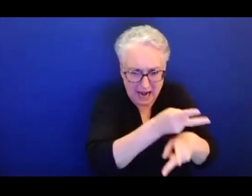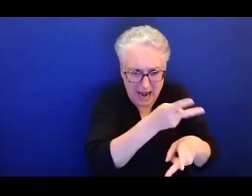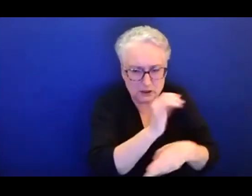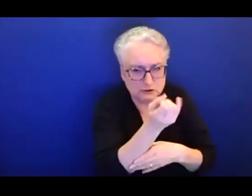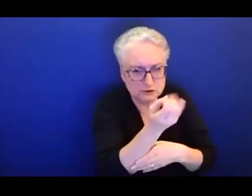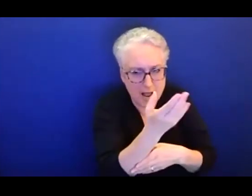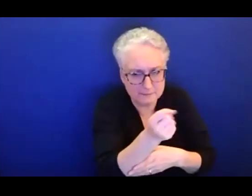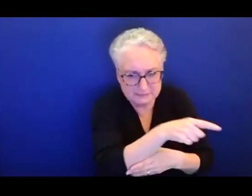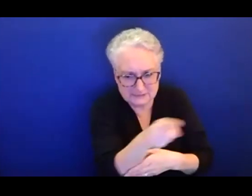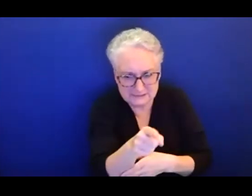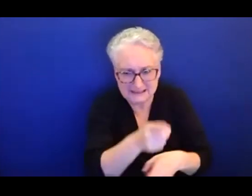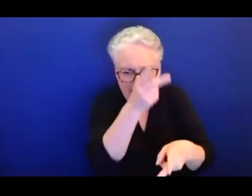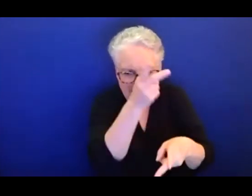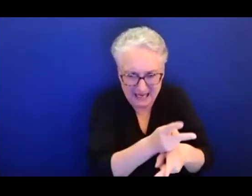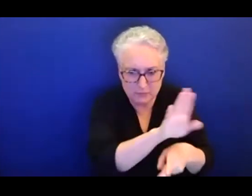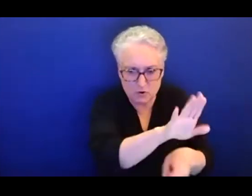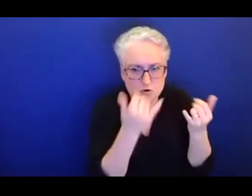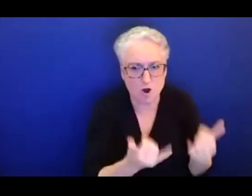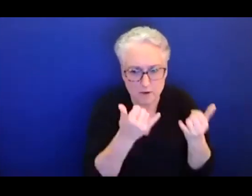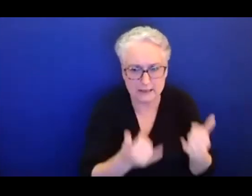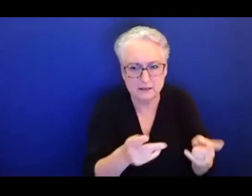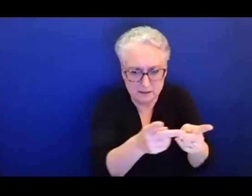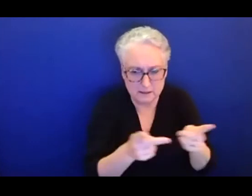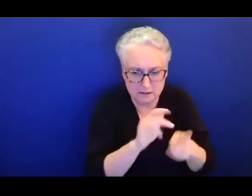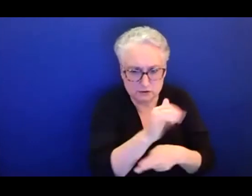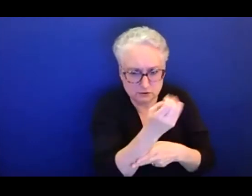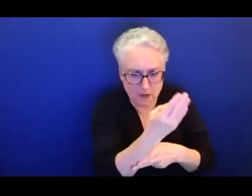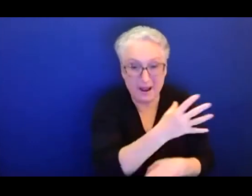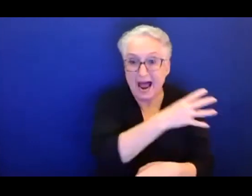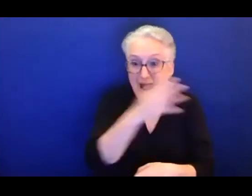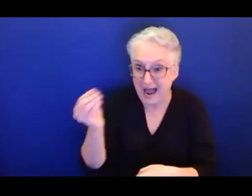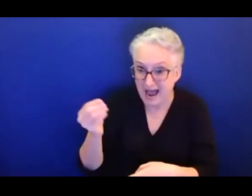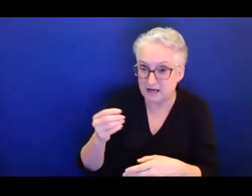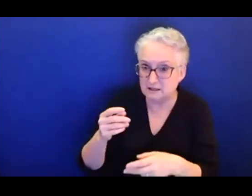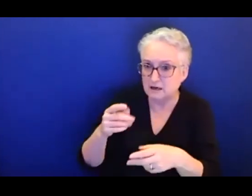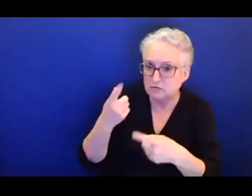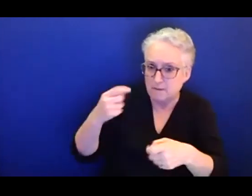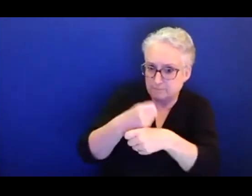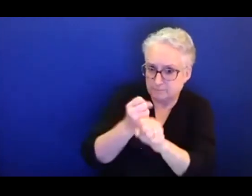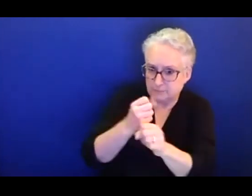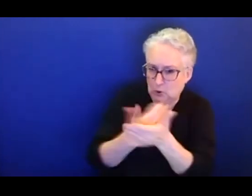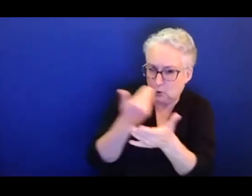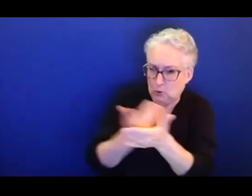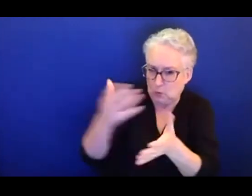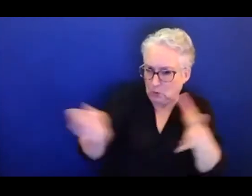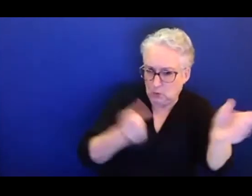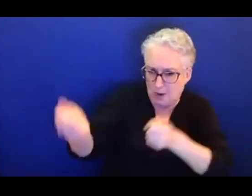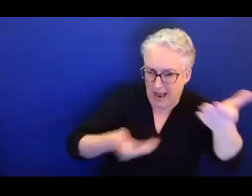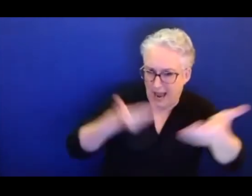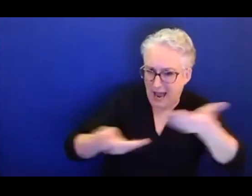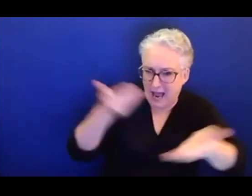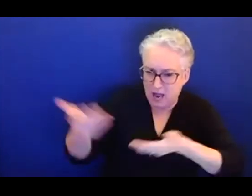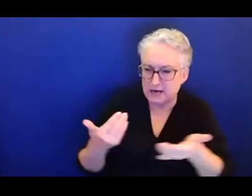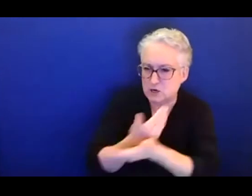to create new jobs. During the pandemic, we helped hundreds of businesses, I believe over 500, help pay their current